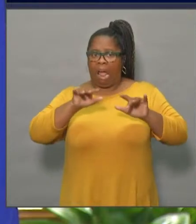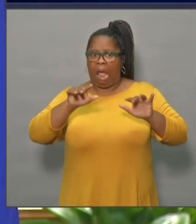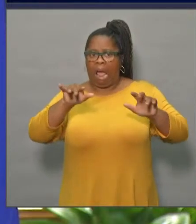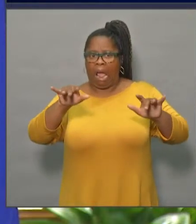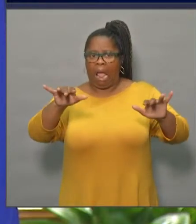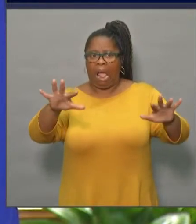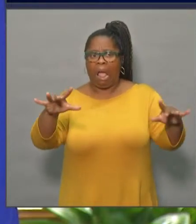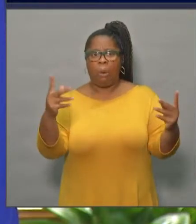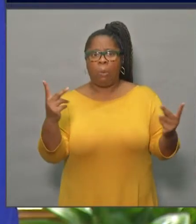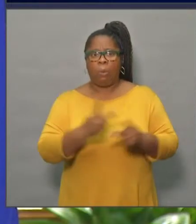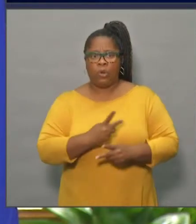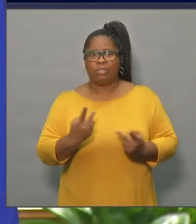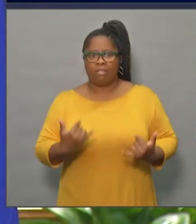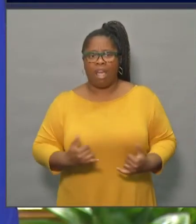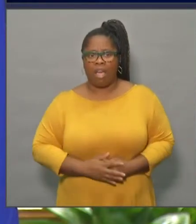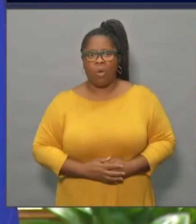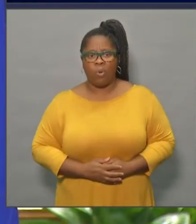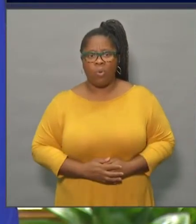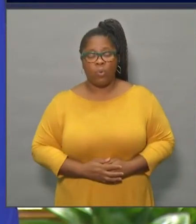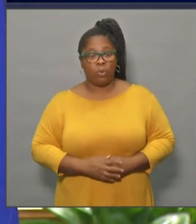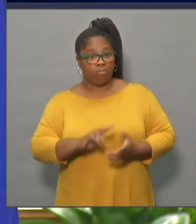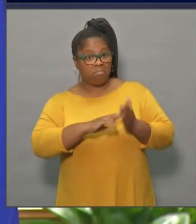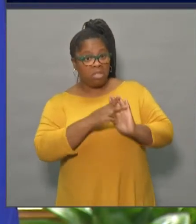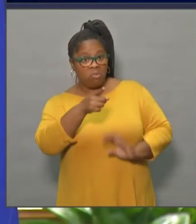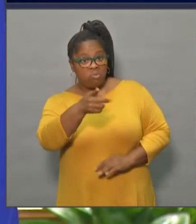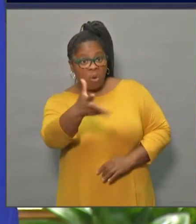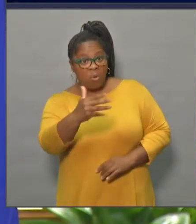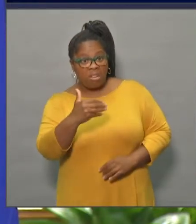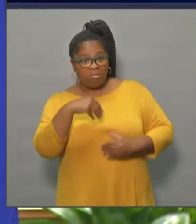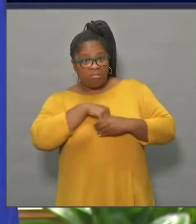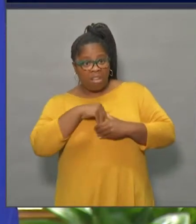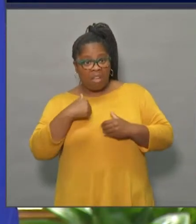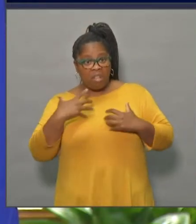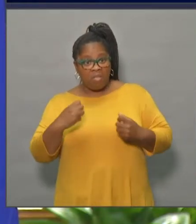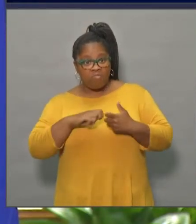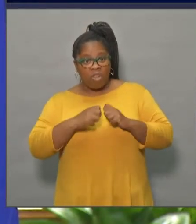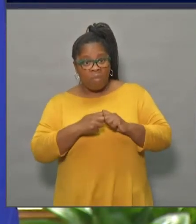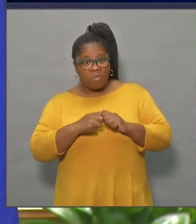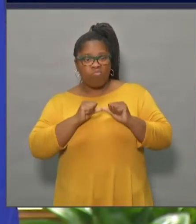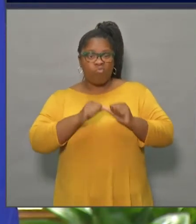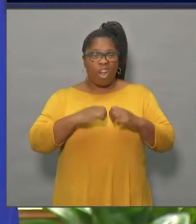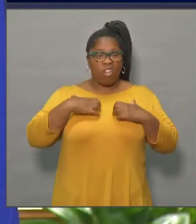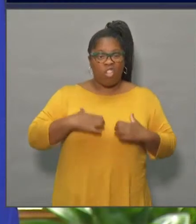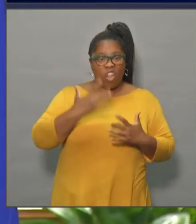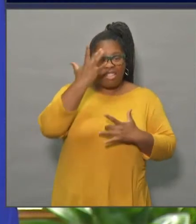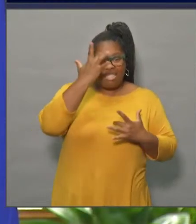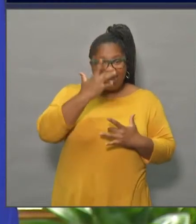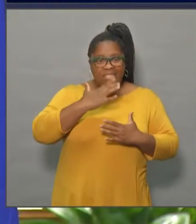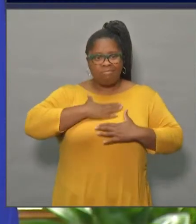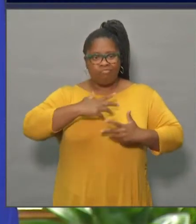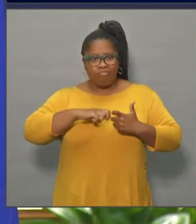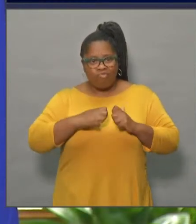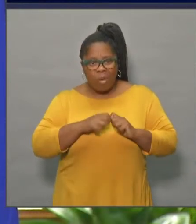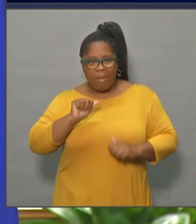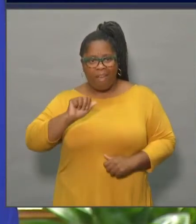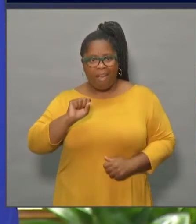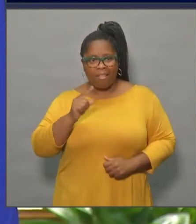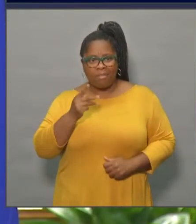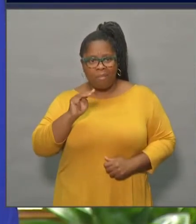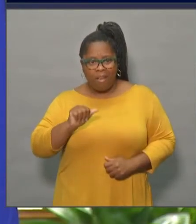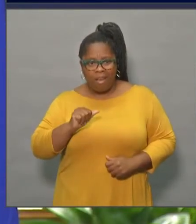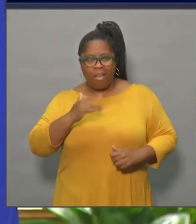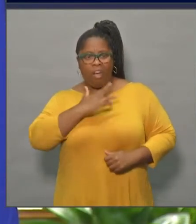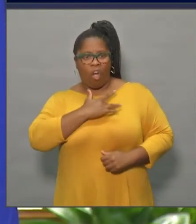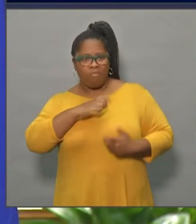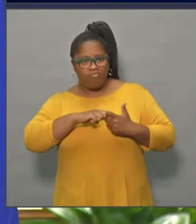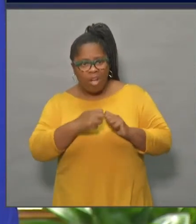you do have an underlying health condition, this includes chronic lung disease, asthma, a serious heart condition,